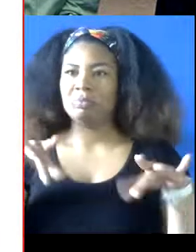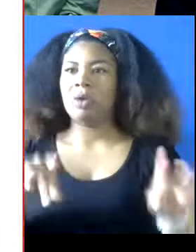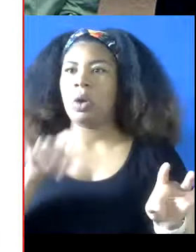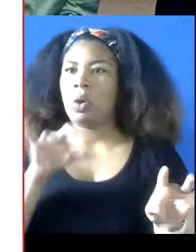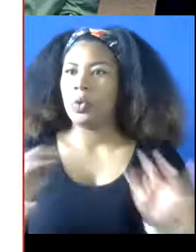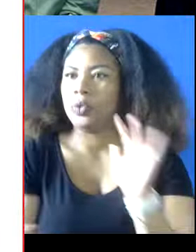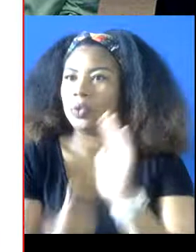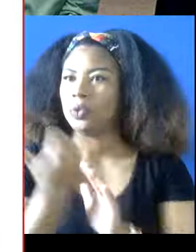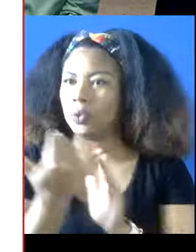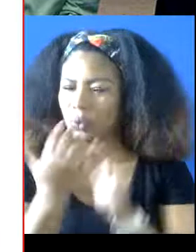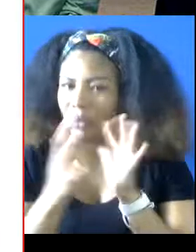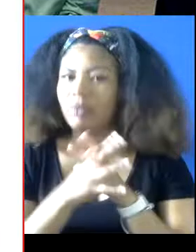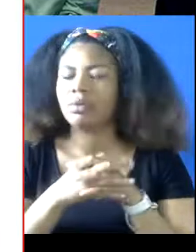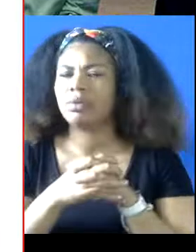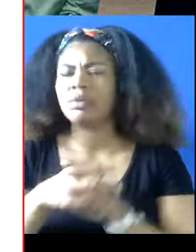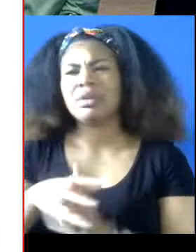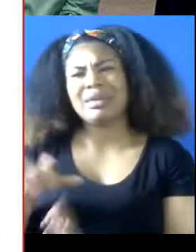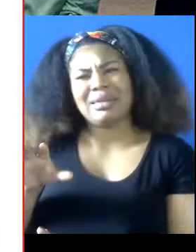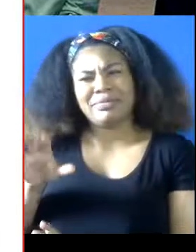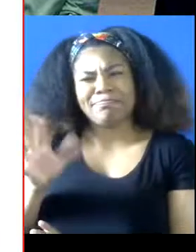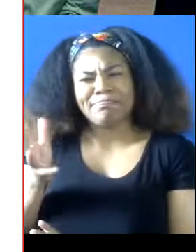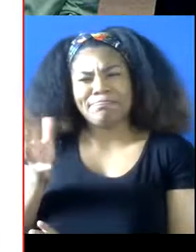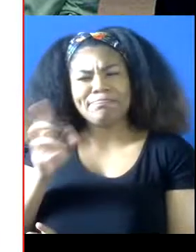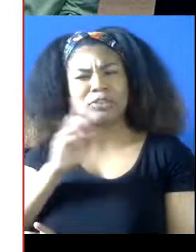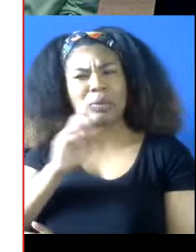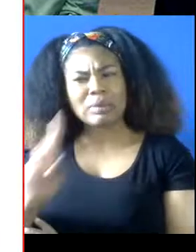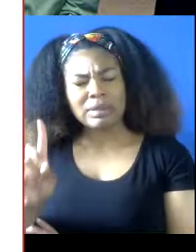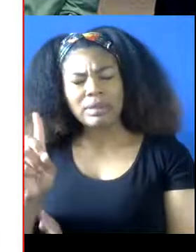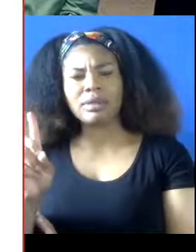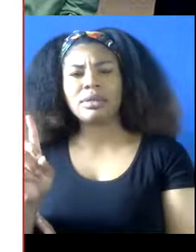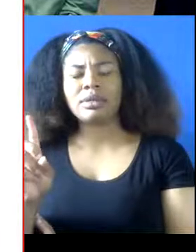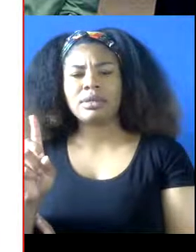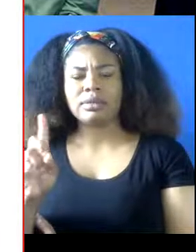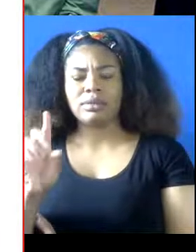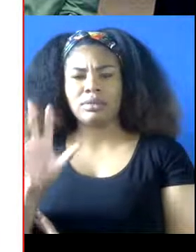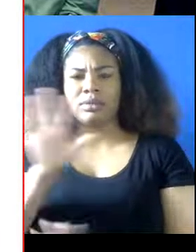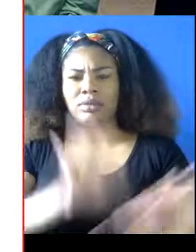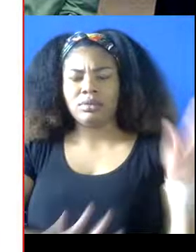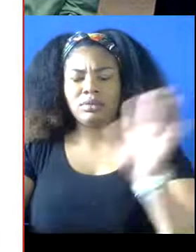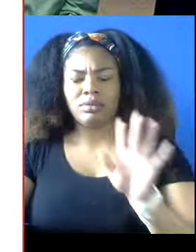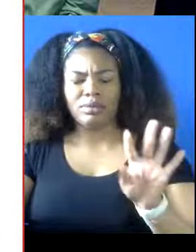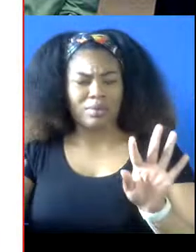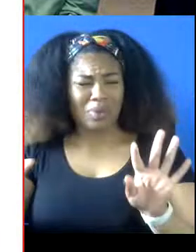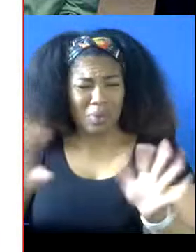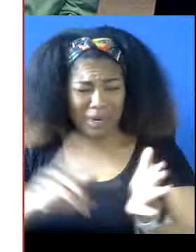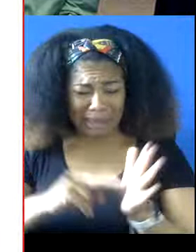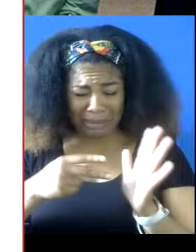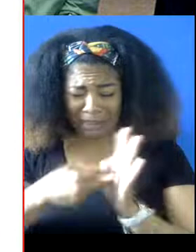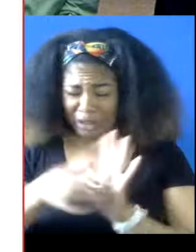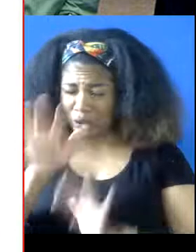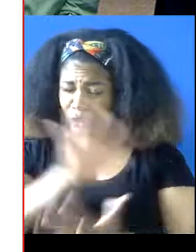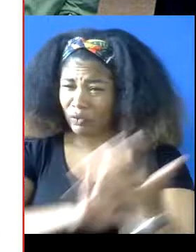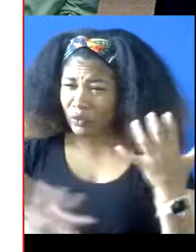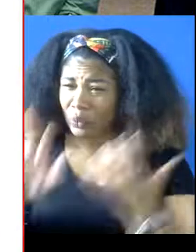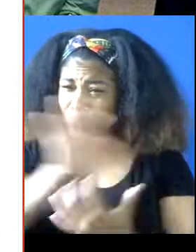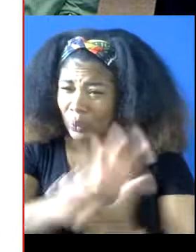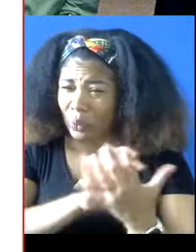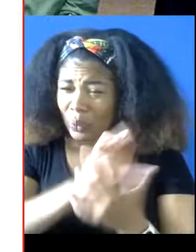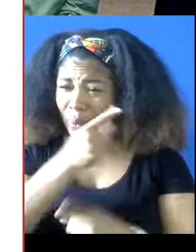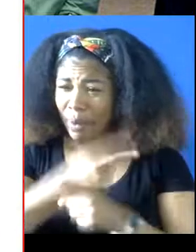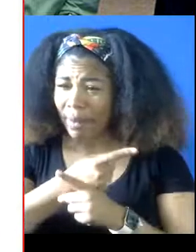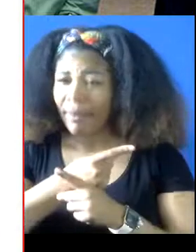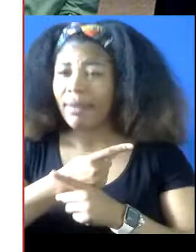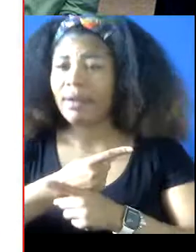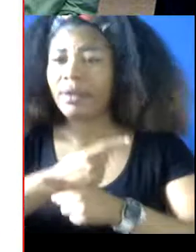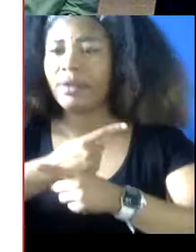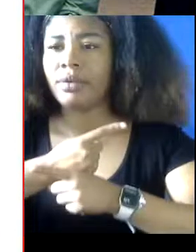thinking about what does this mean. It can be overwhelming. It can seem like for a classroom, if